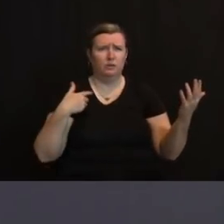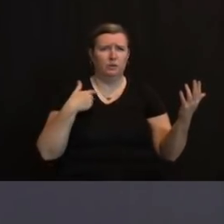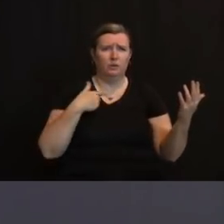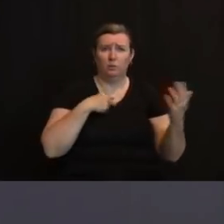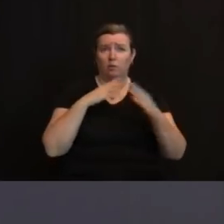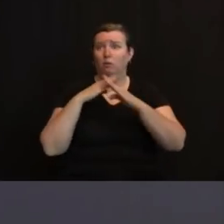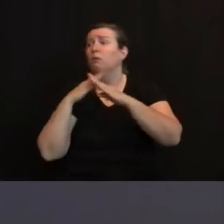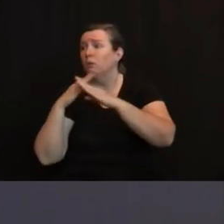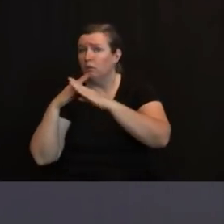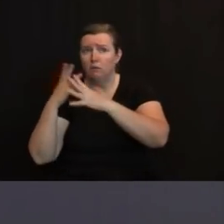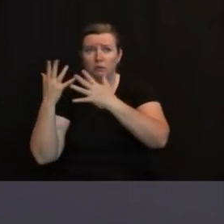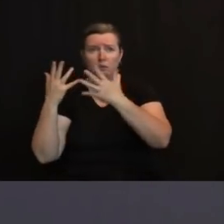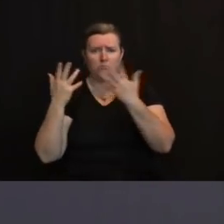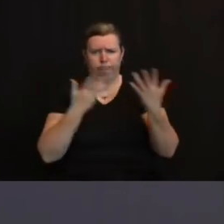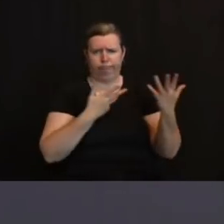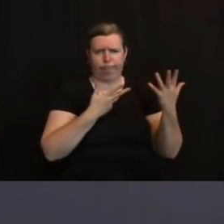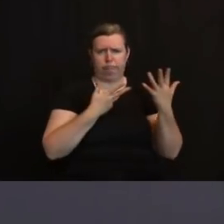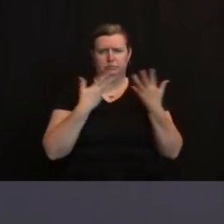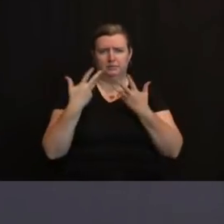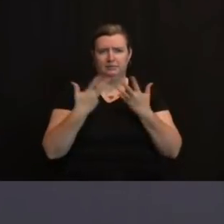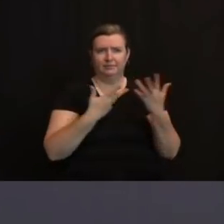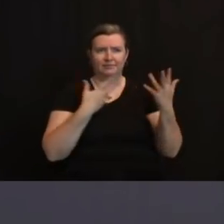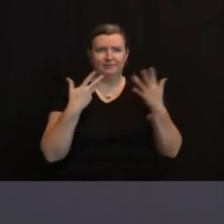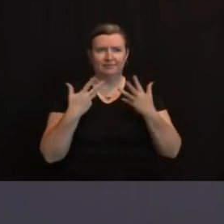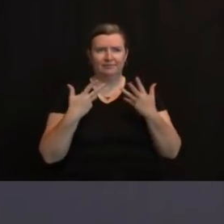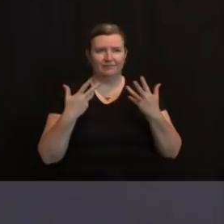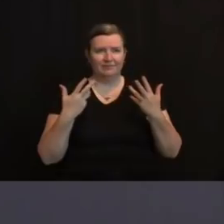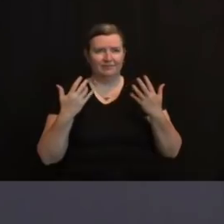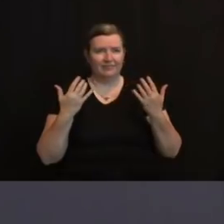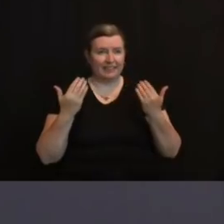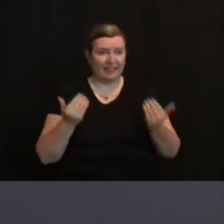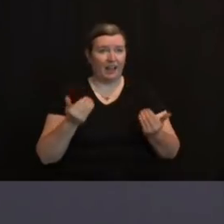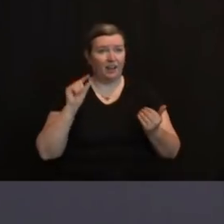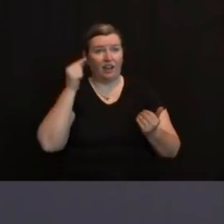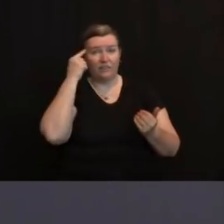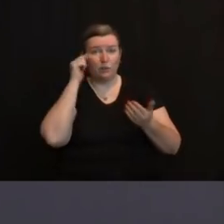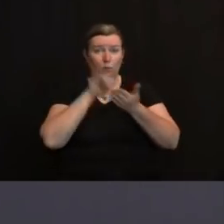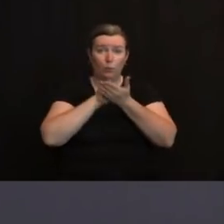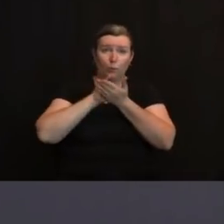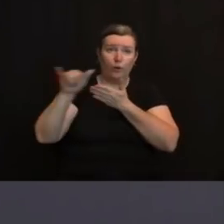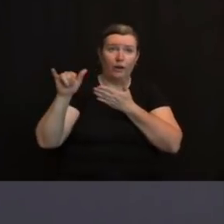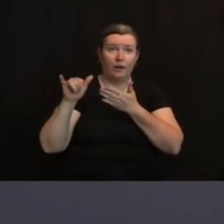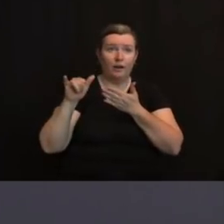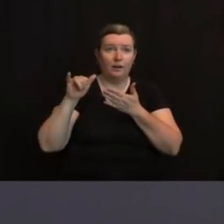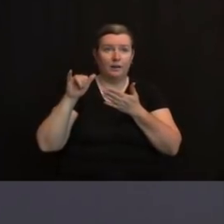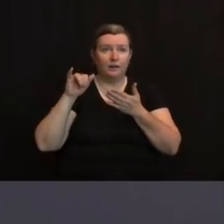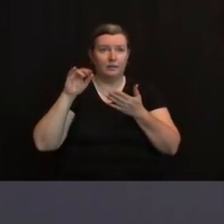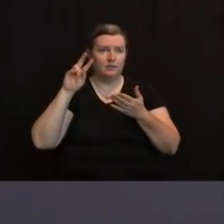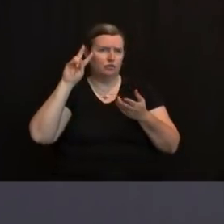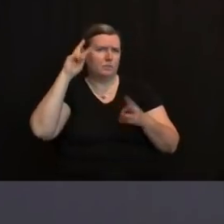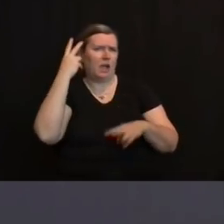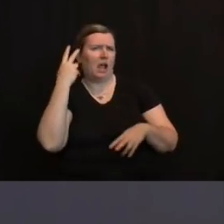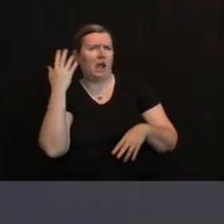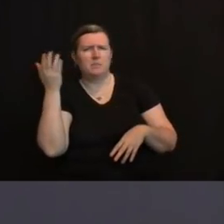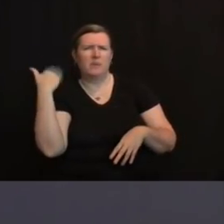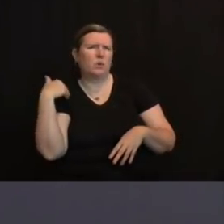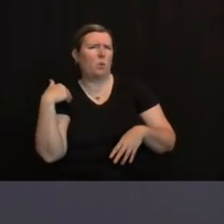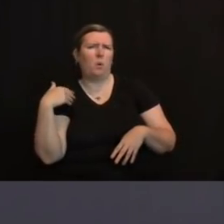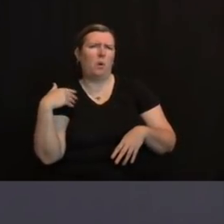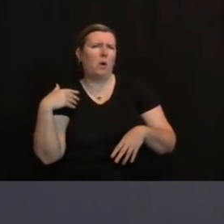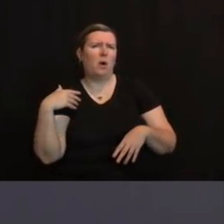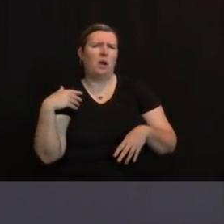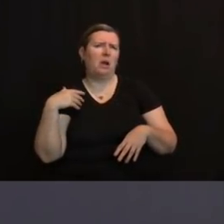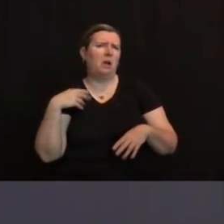What happened to change their minds, I guess, I can't on quarantines? They were against them when it was us who were going to